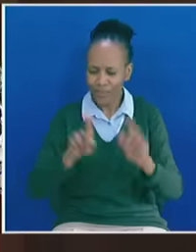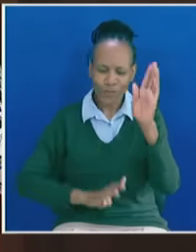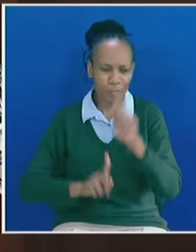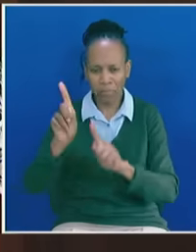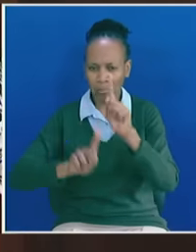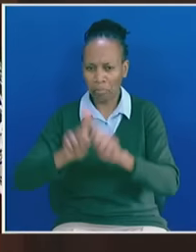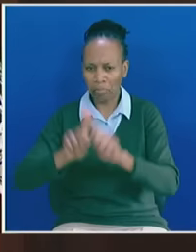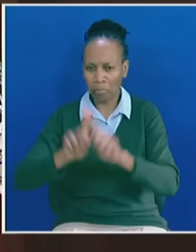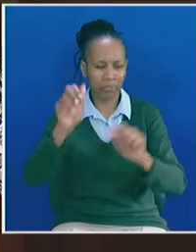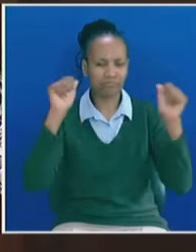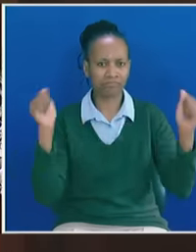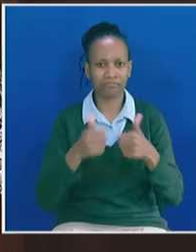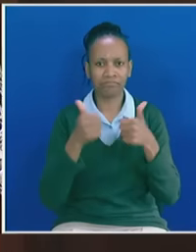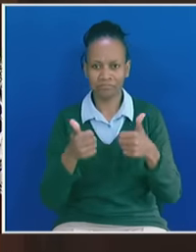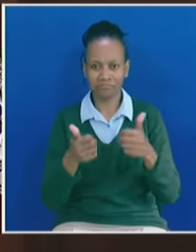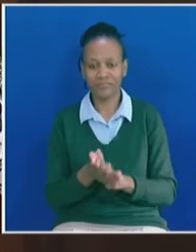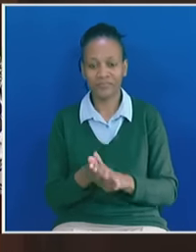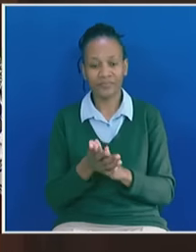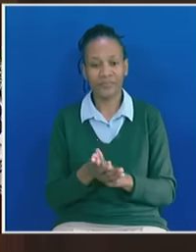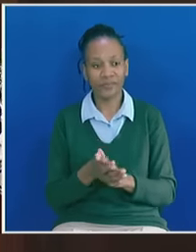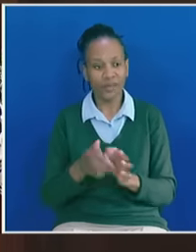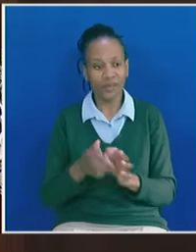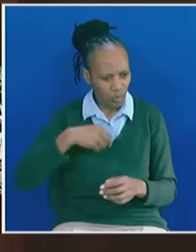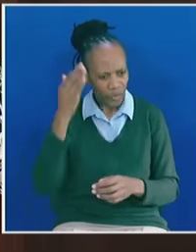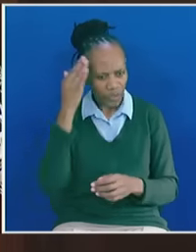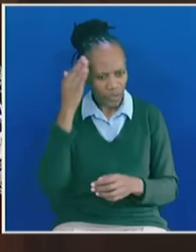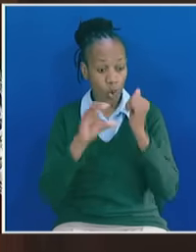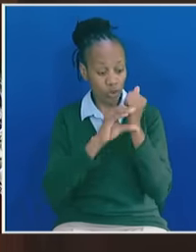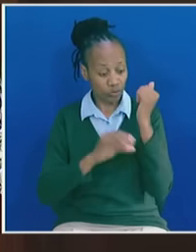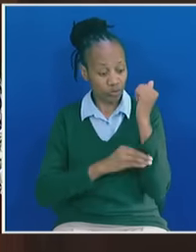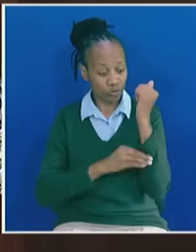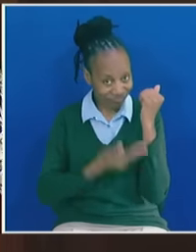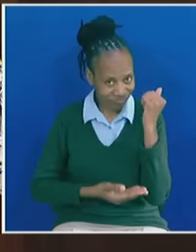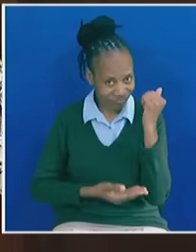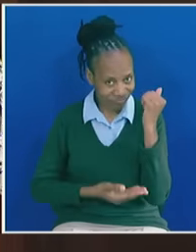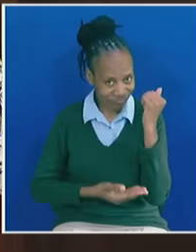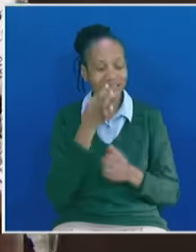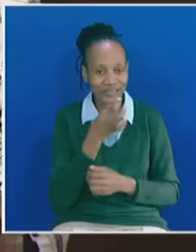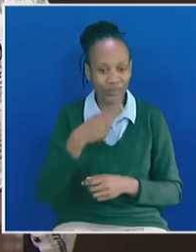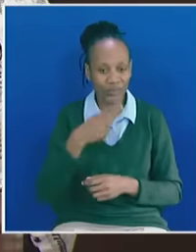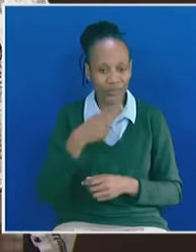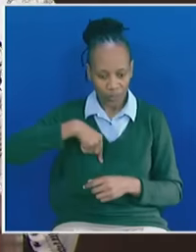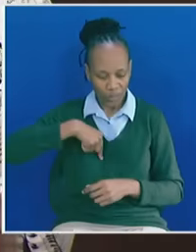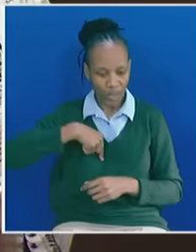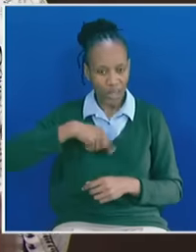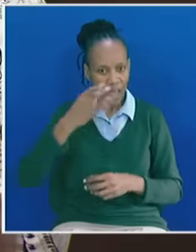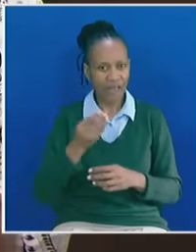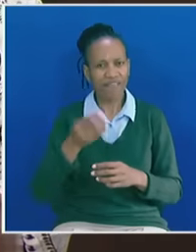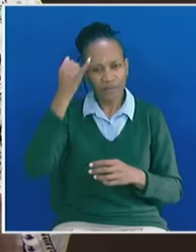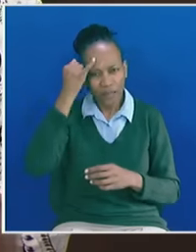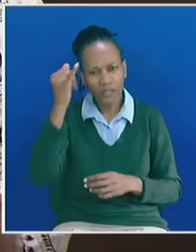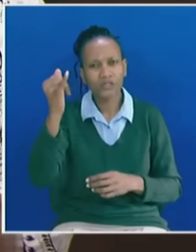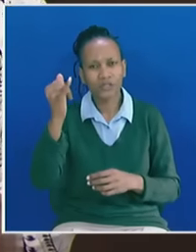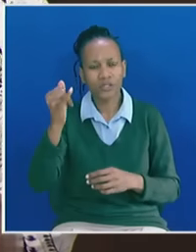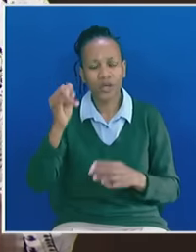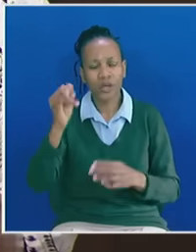successful. Chairperson, Minister, we know that our Constitution had provided us with a doctrine that promotes the creation